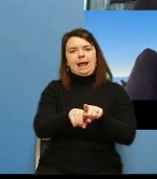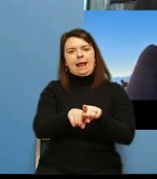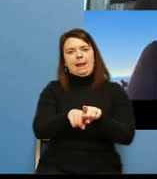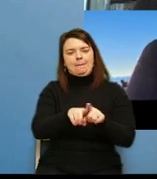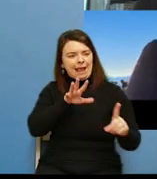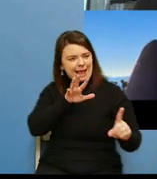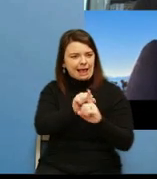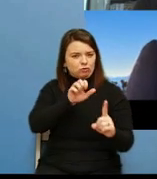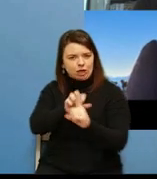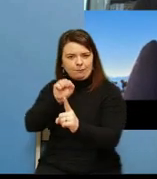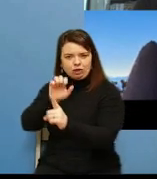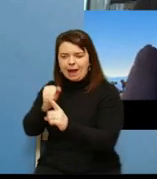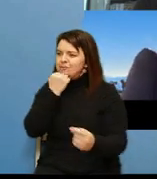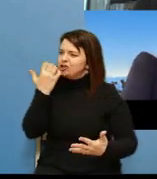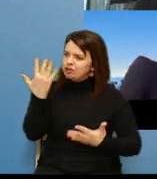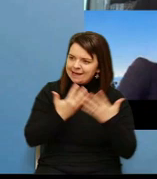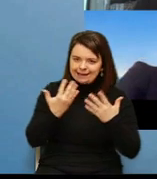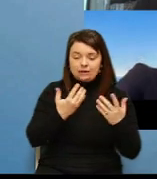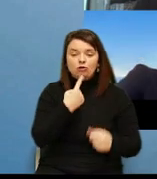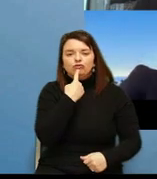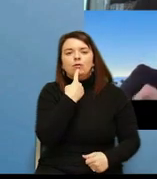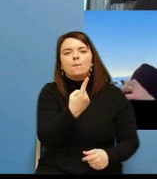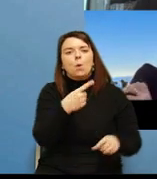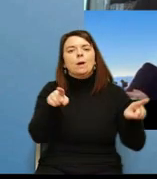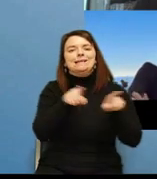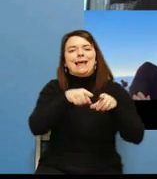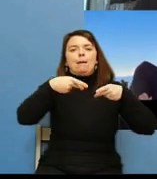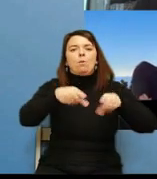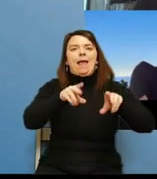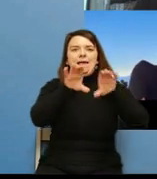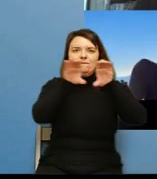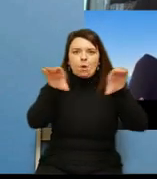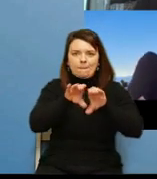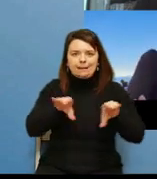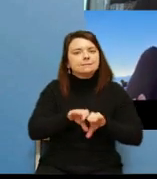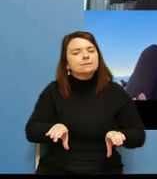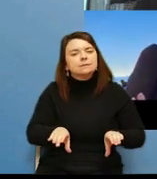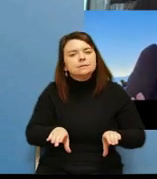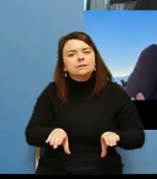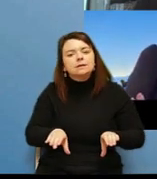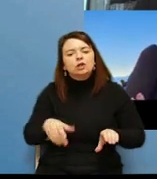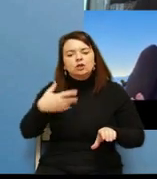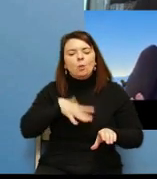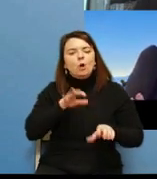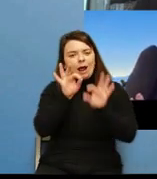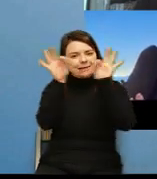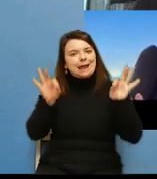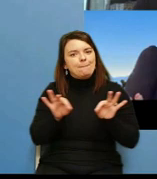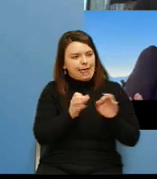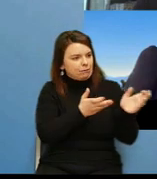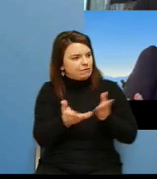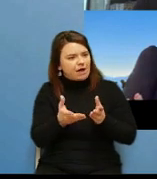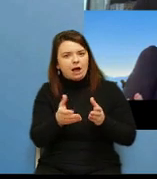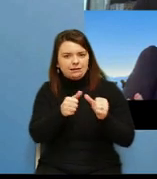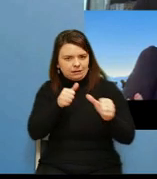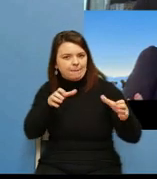working the same way, capturing the same data and reporting that data in the same format. And this very much ties into future commissioning decisions. So we're working